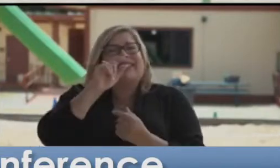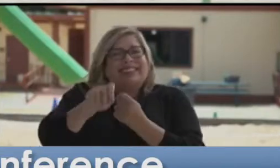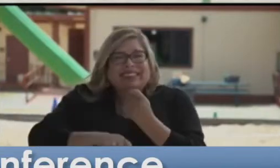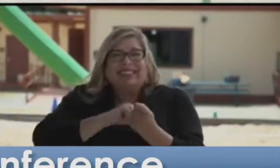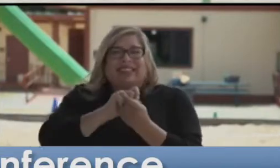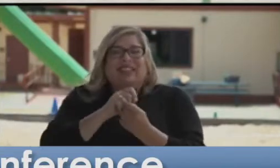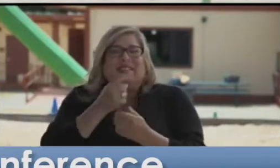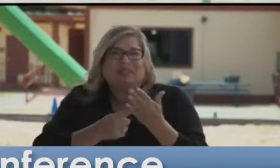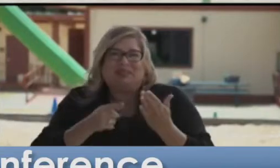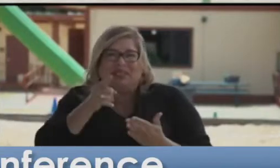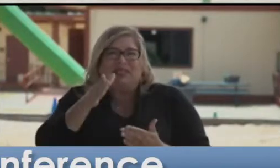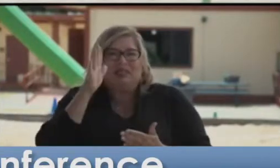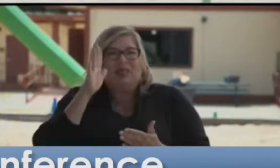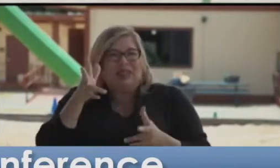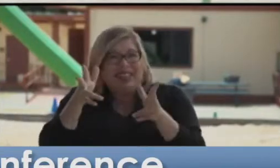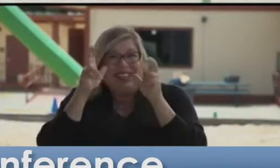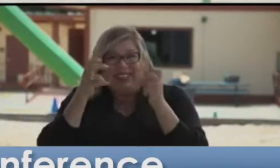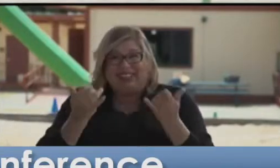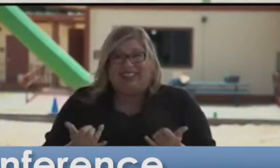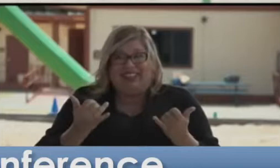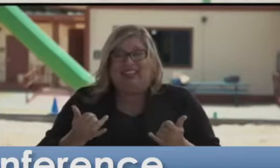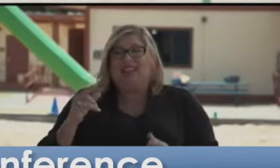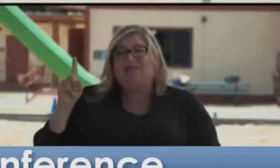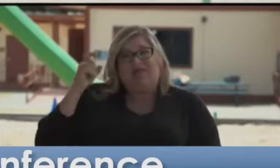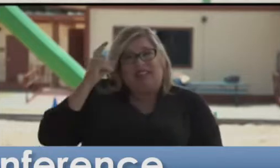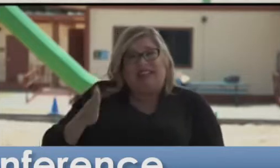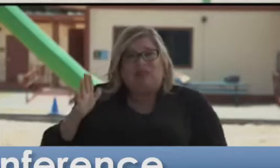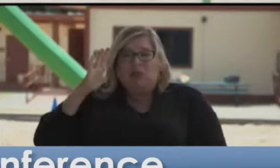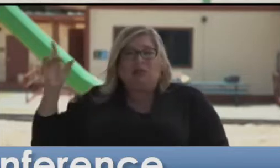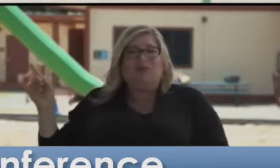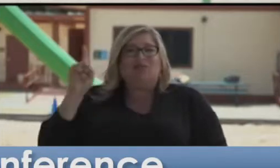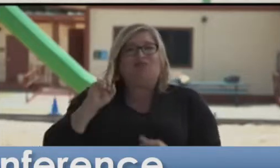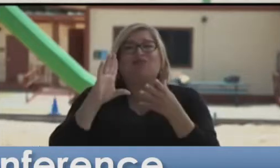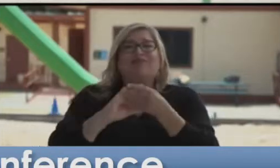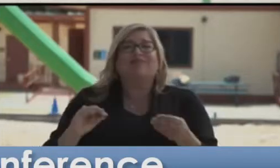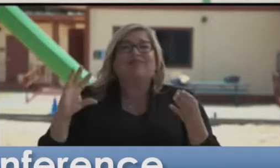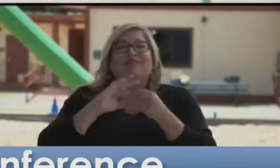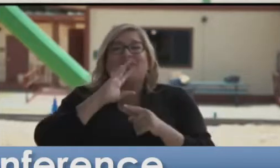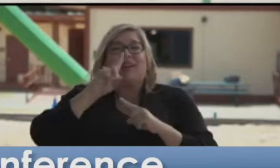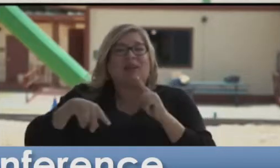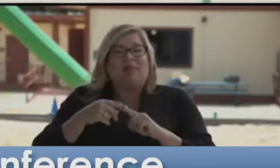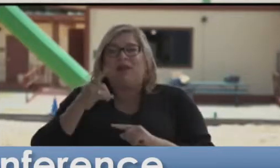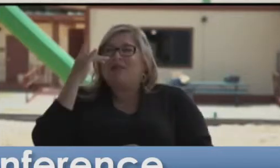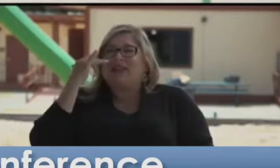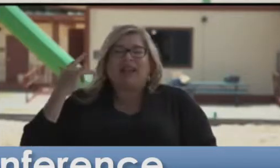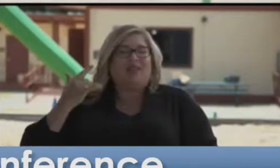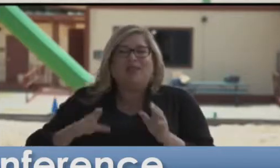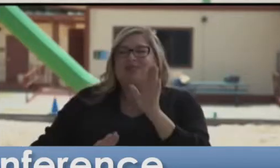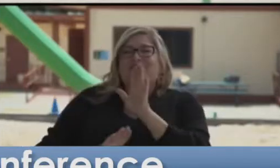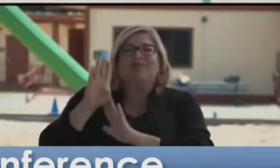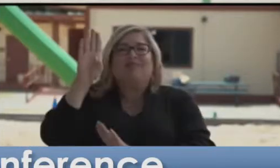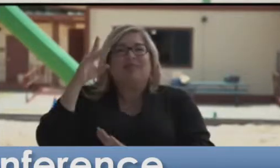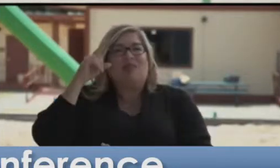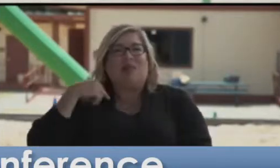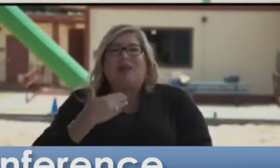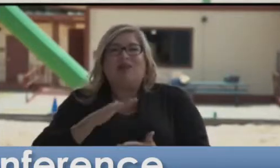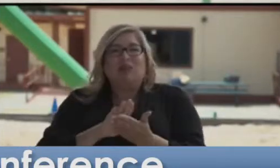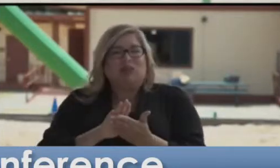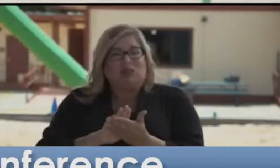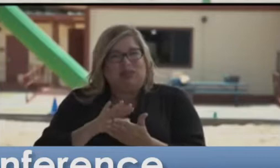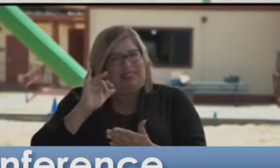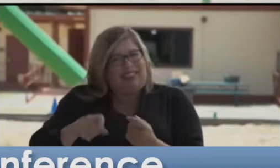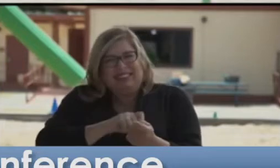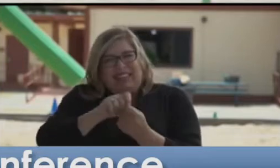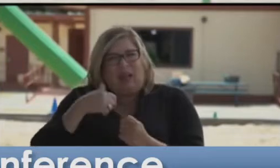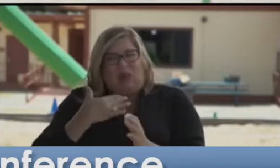going to hear today as you hear our governor talk about California roaring back for our schools. It is exactly the model, and